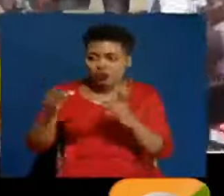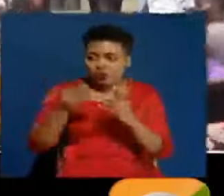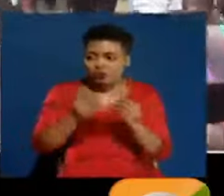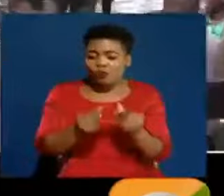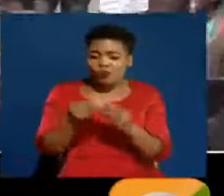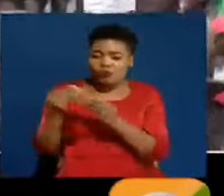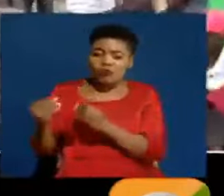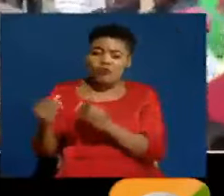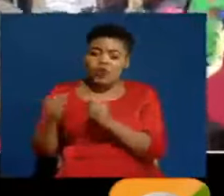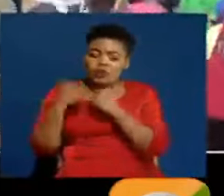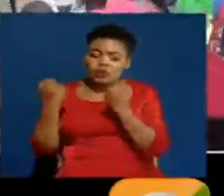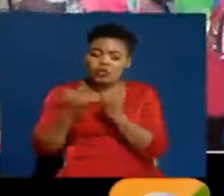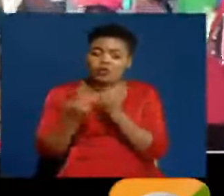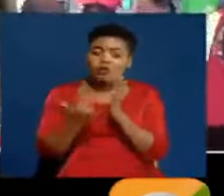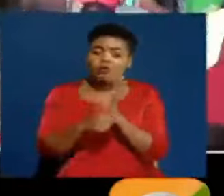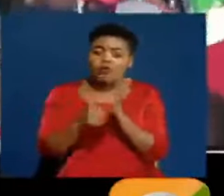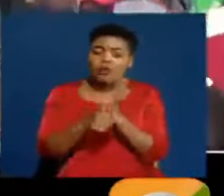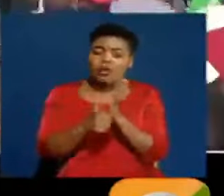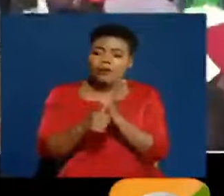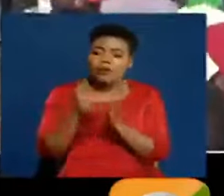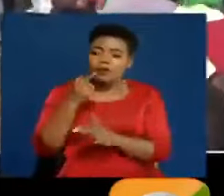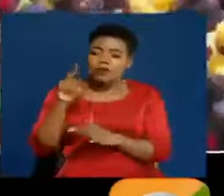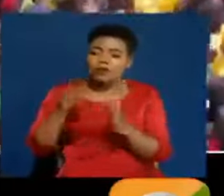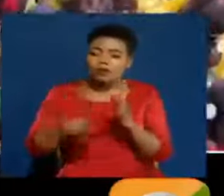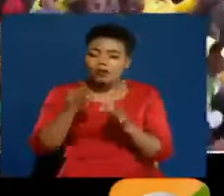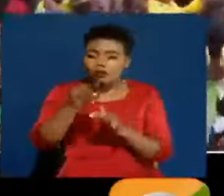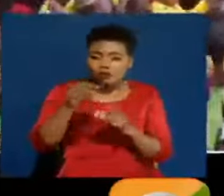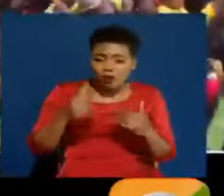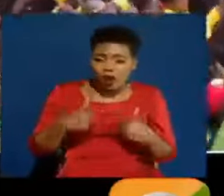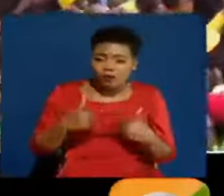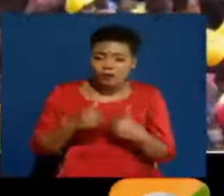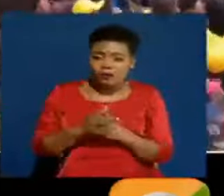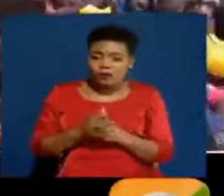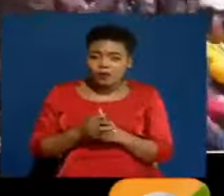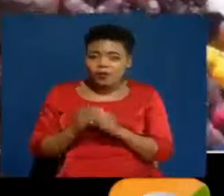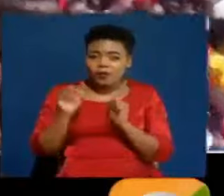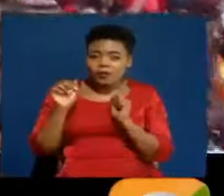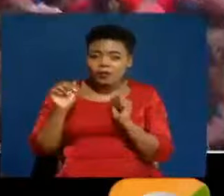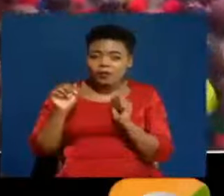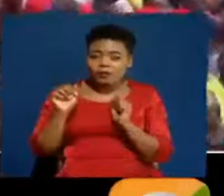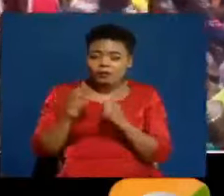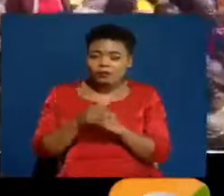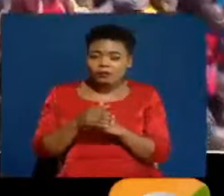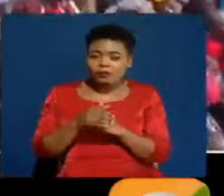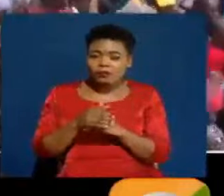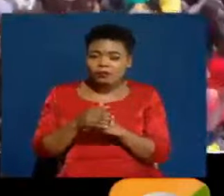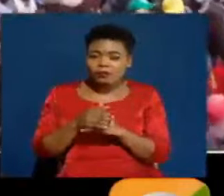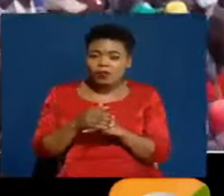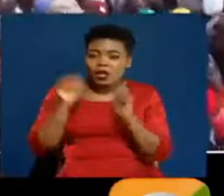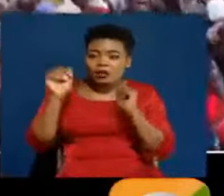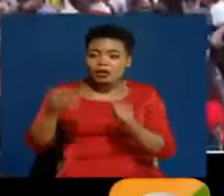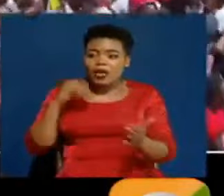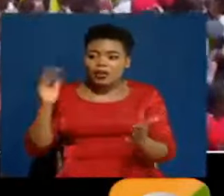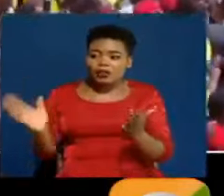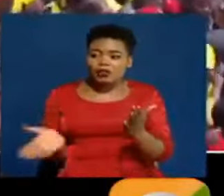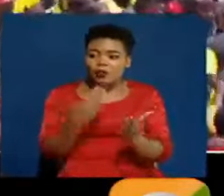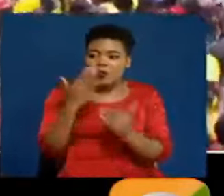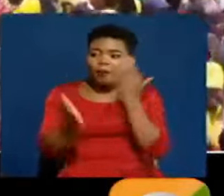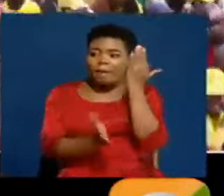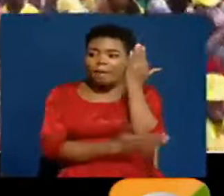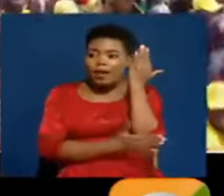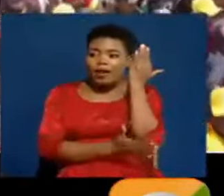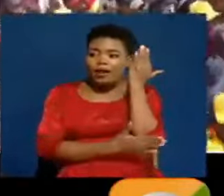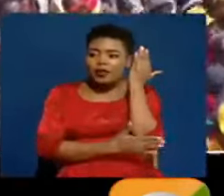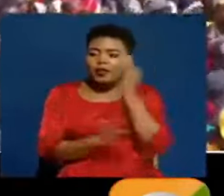societal problems, to simply saying, what do you have to be able to, you know, as basic bad manners in our politics as